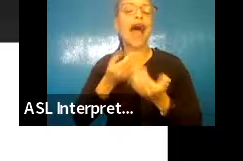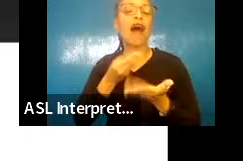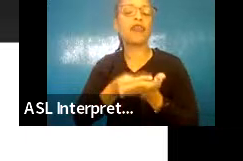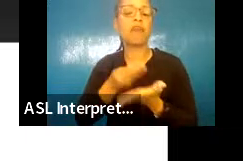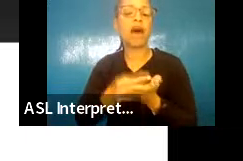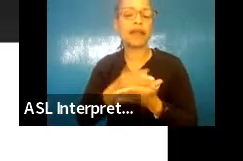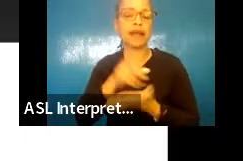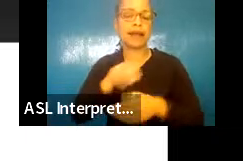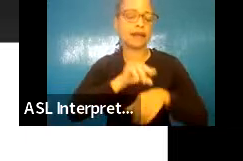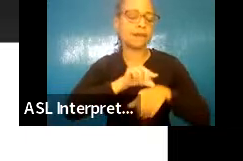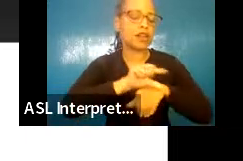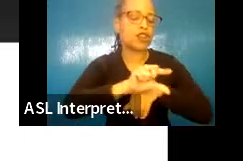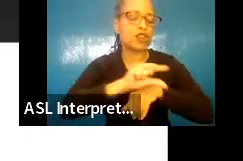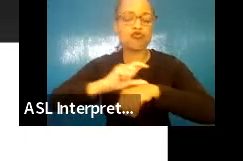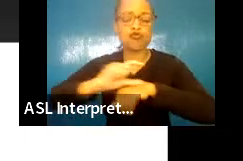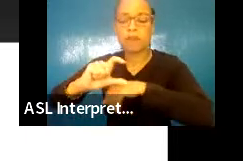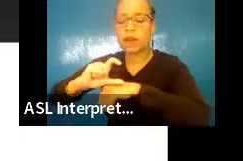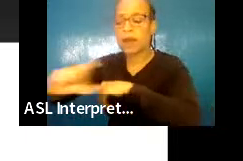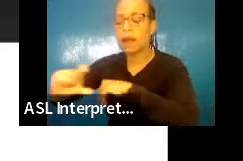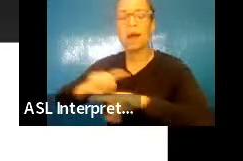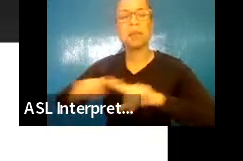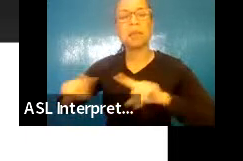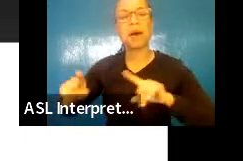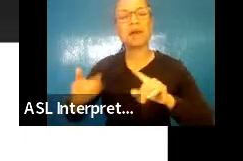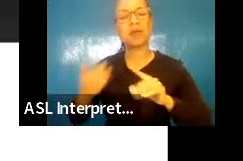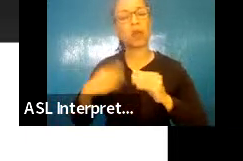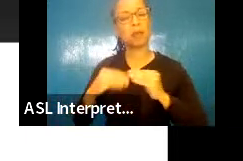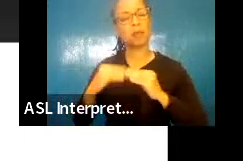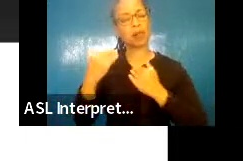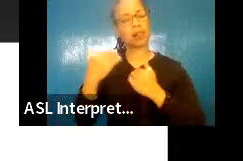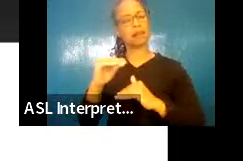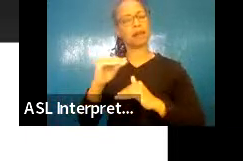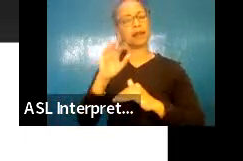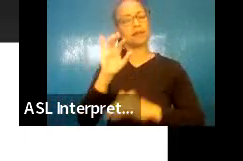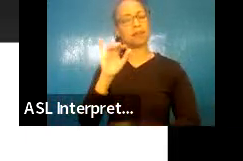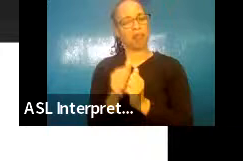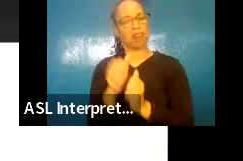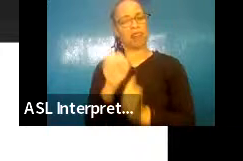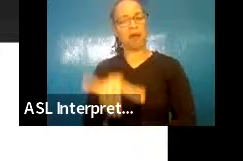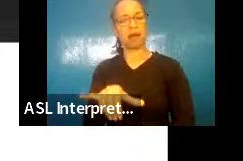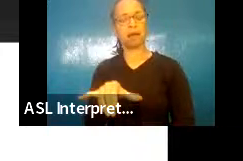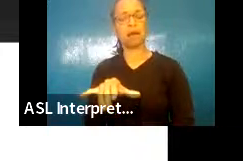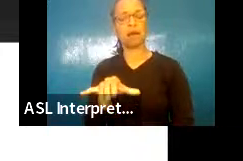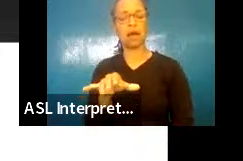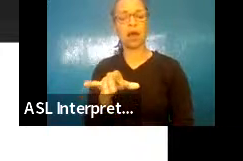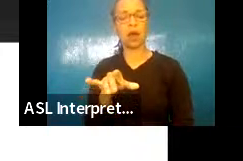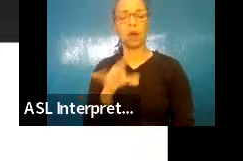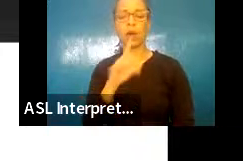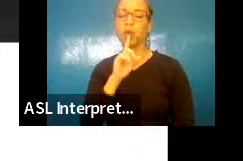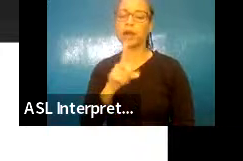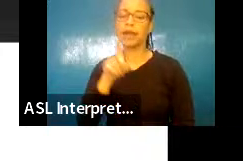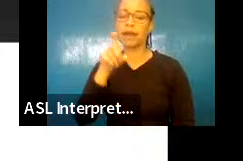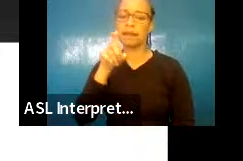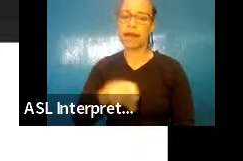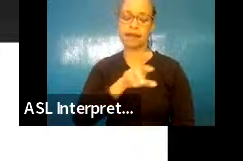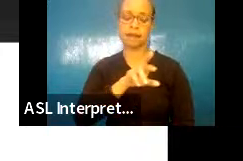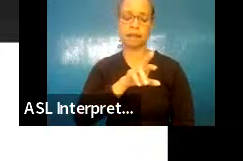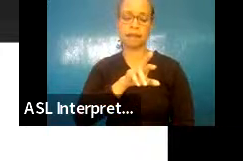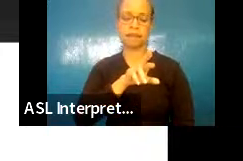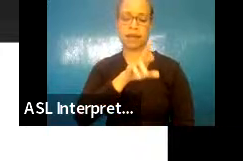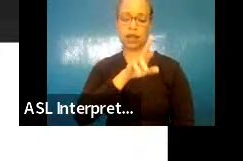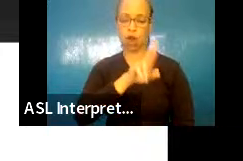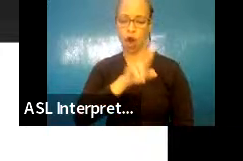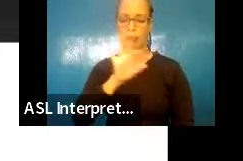distributed, though we are more limited in that regard. It really must be an RFP that's